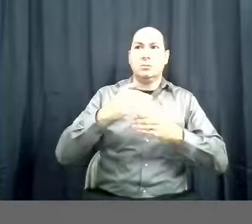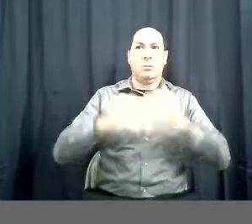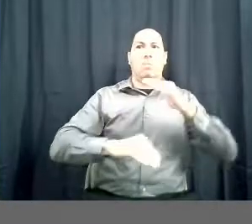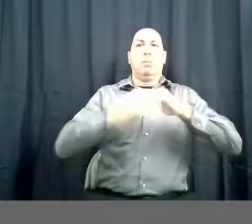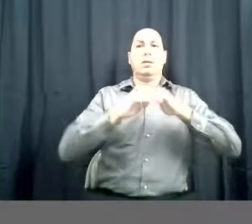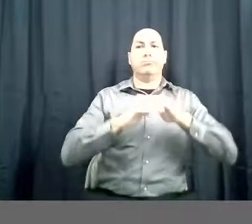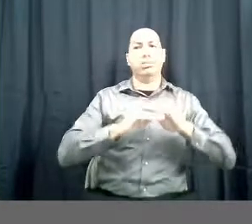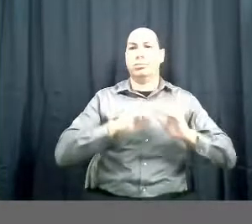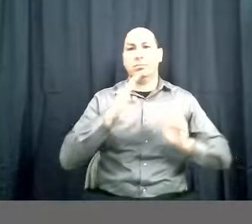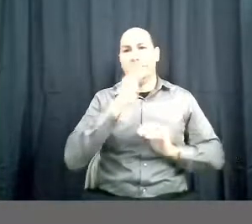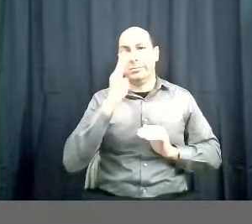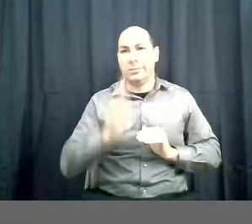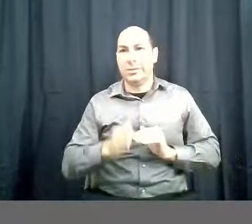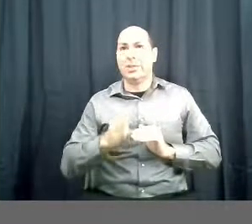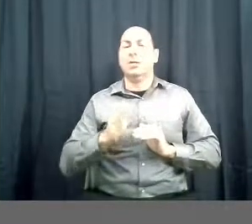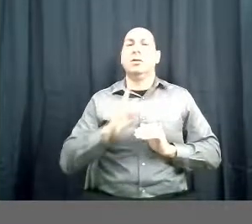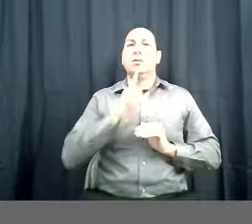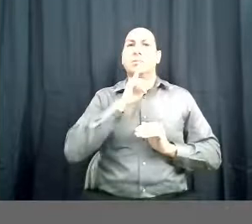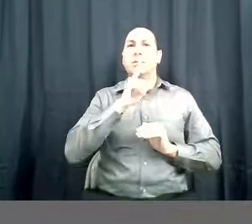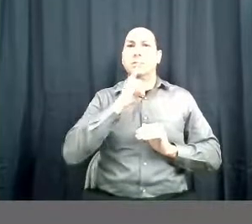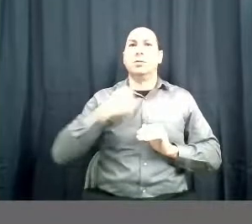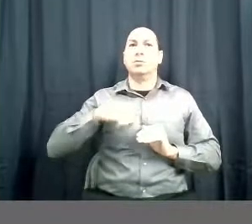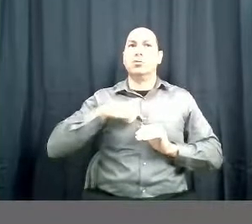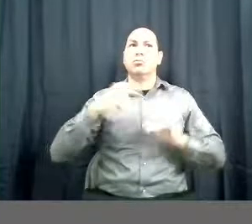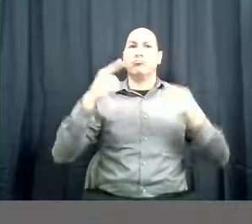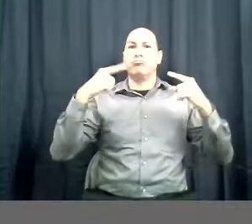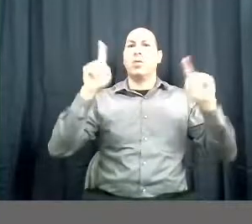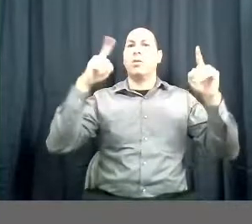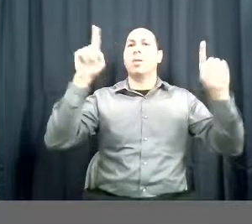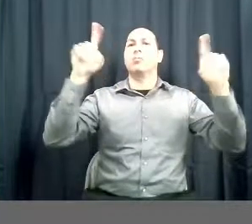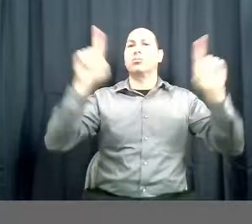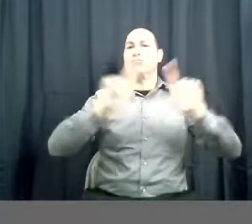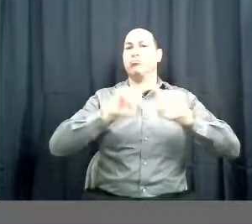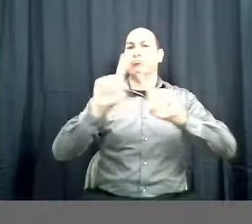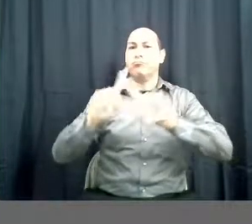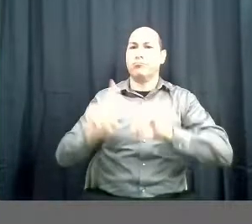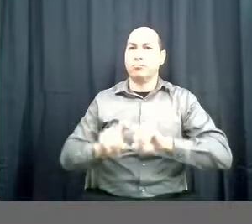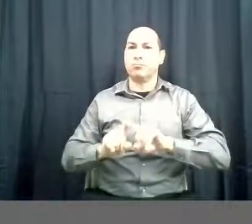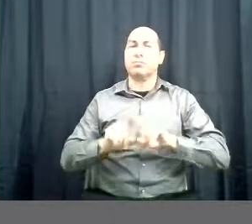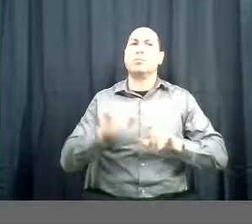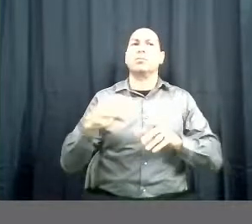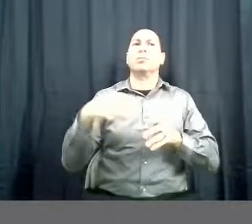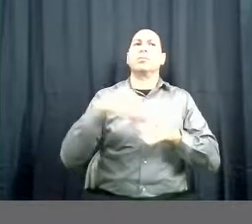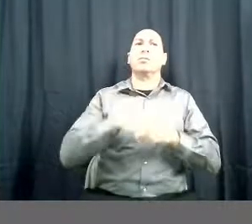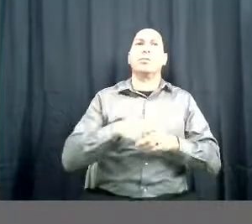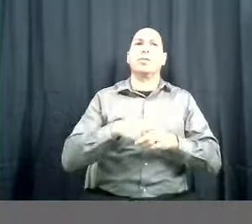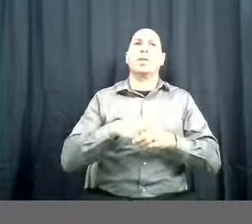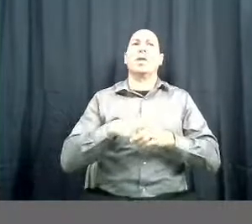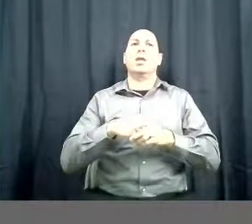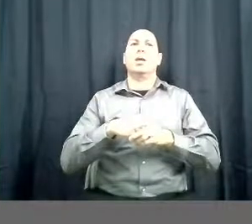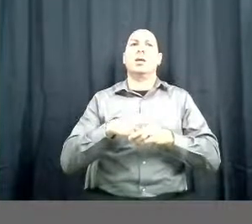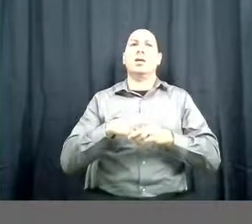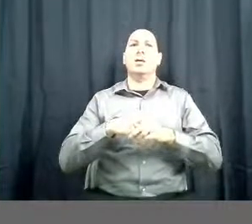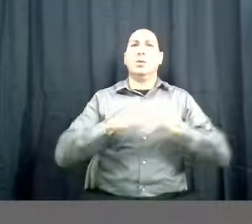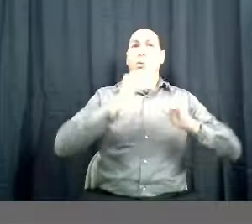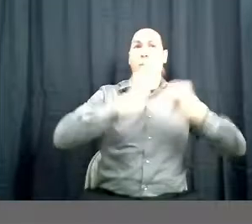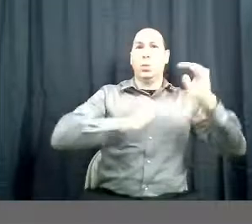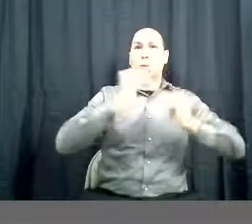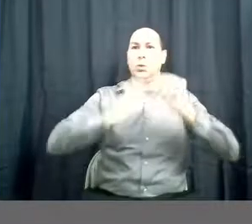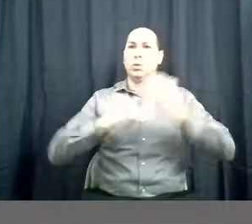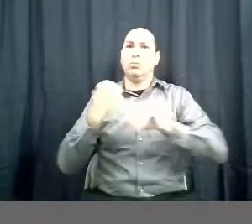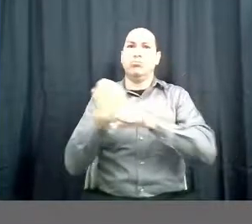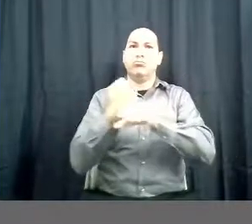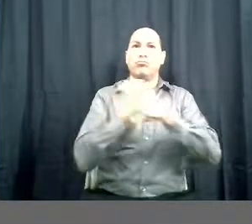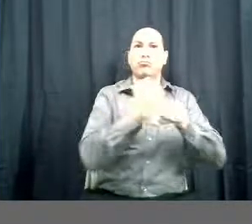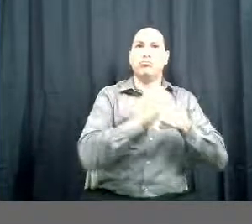several accomplishments in this area that promote economic growth. This includes the promotion of structural reforms that are critical to